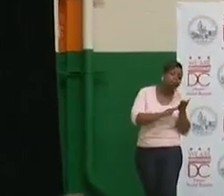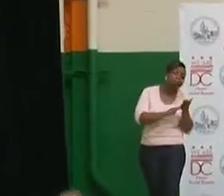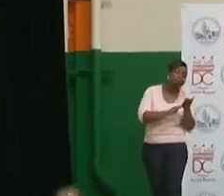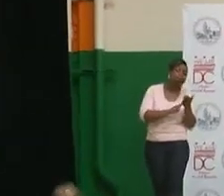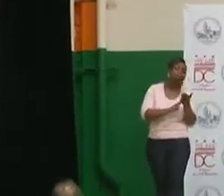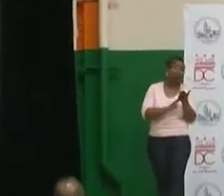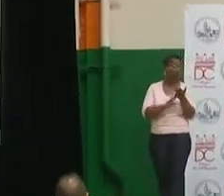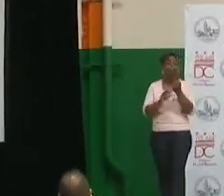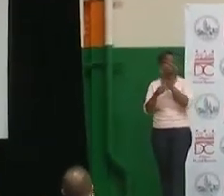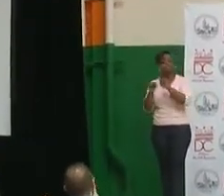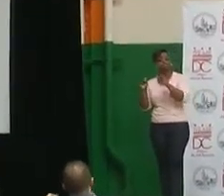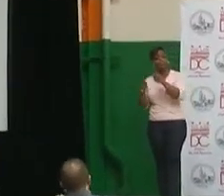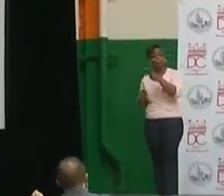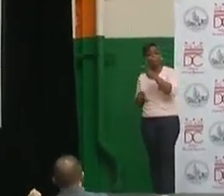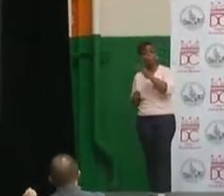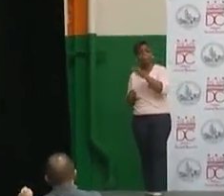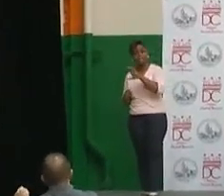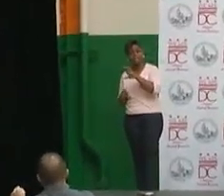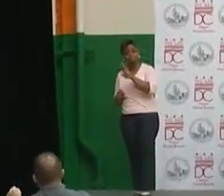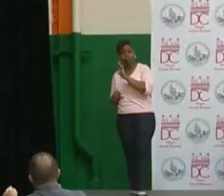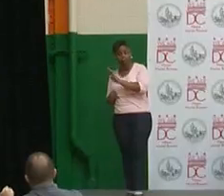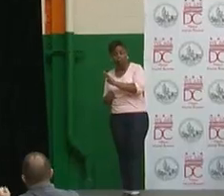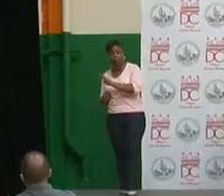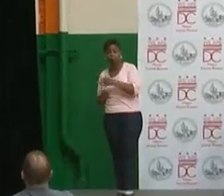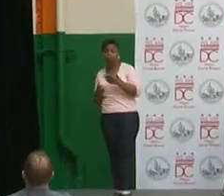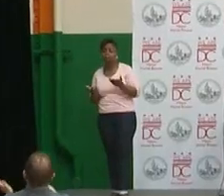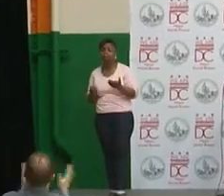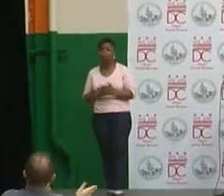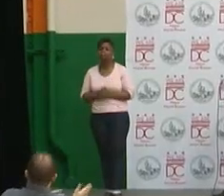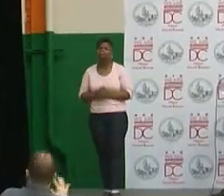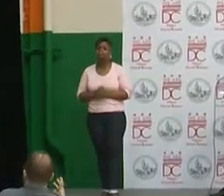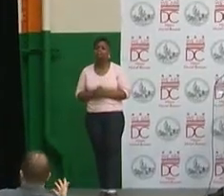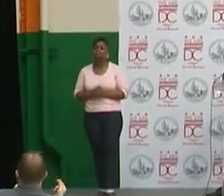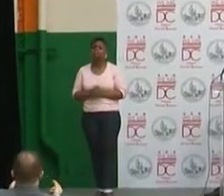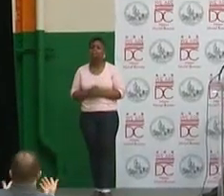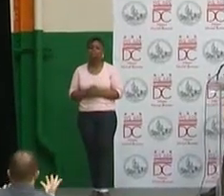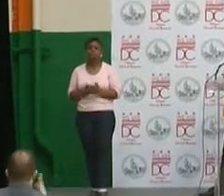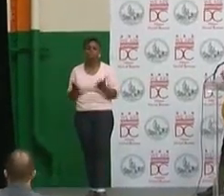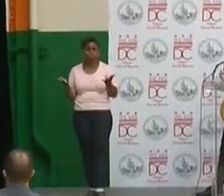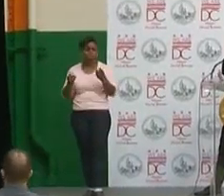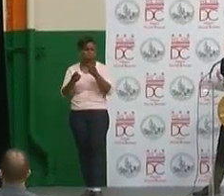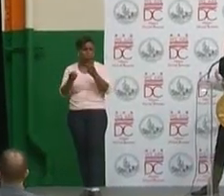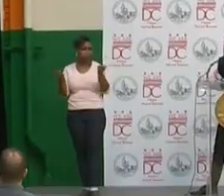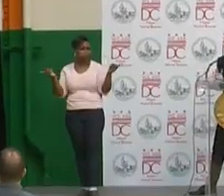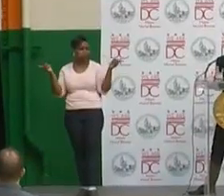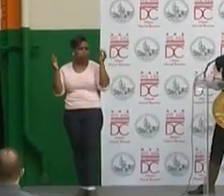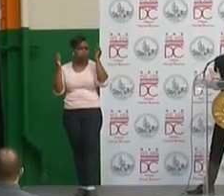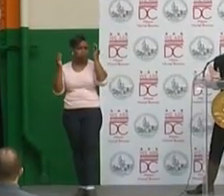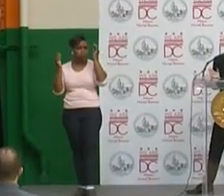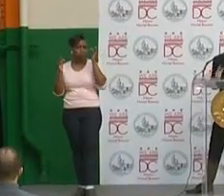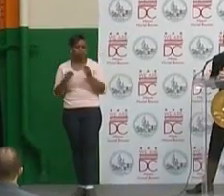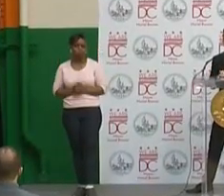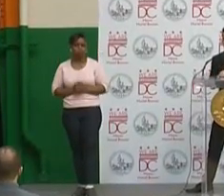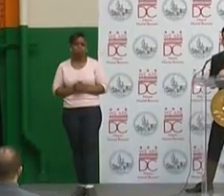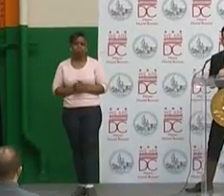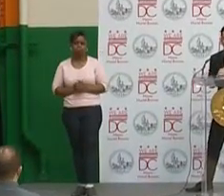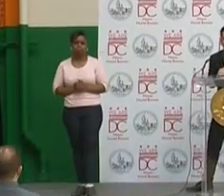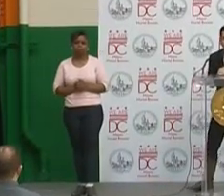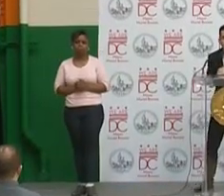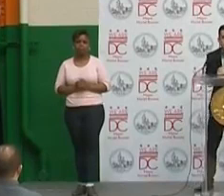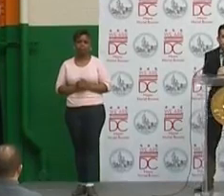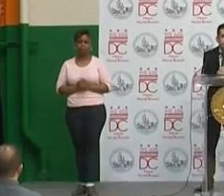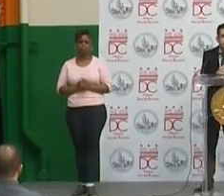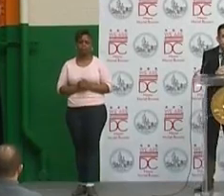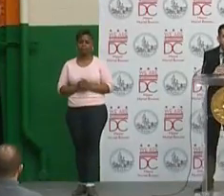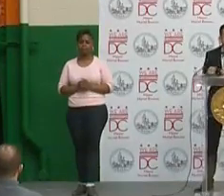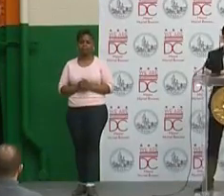Or is housing? So right now, from most important to least important, let us know, coming into this meeting, what is on your mind as your most